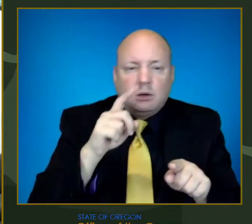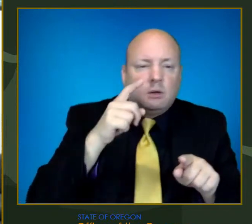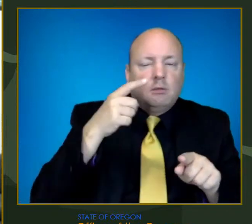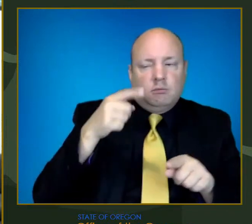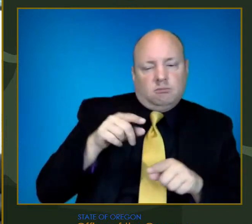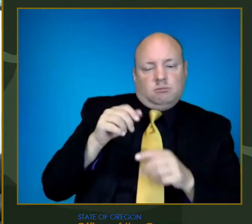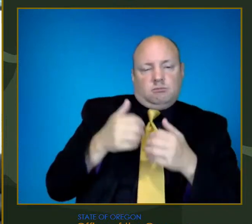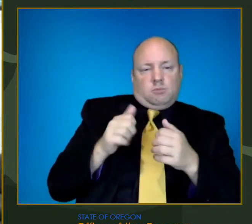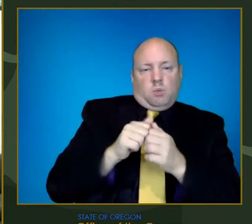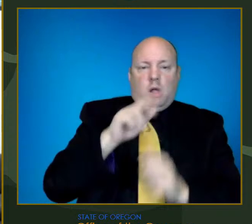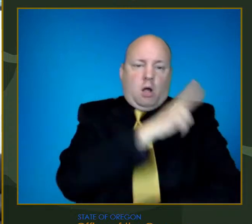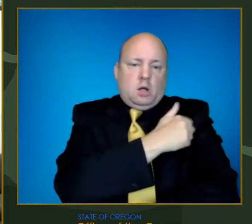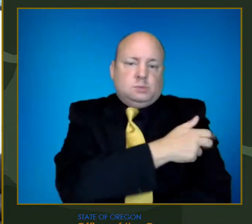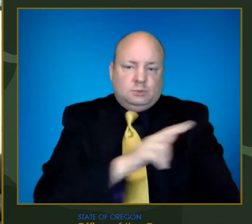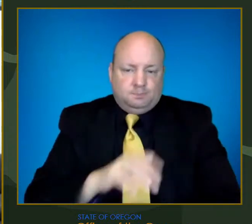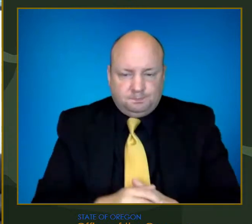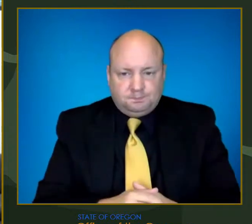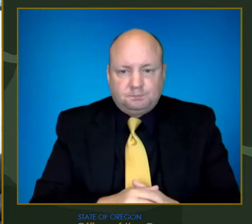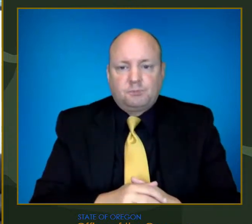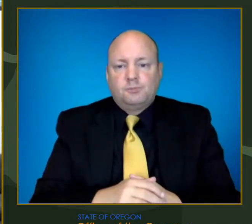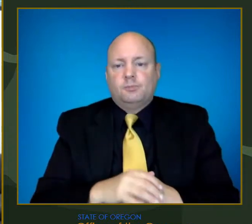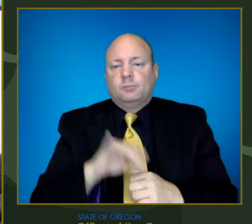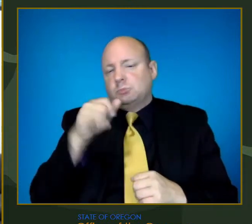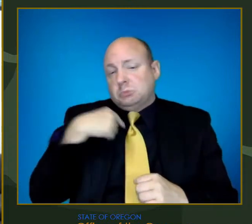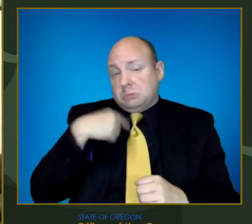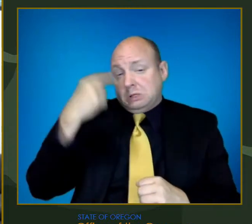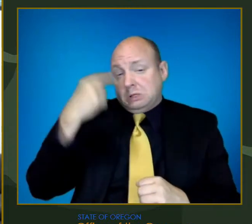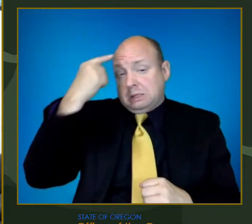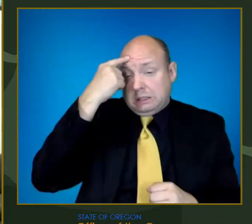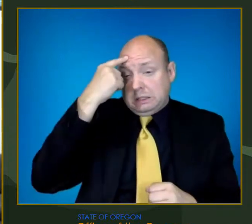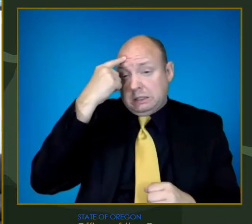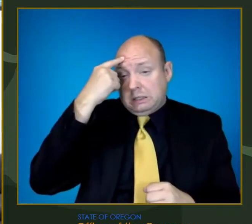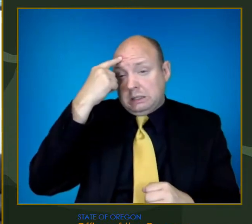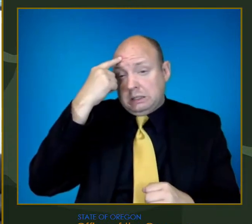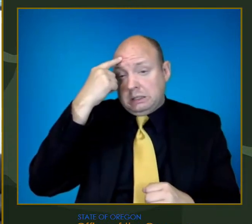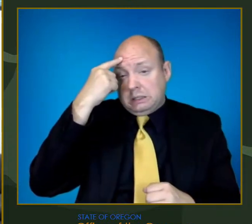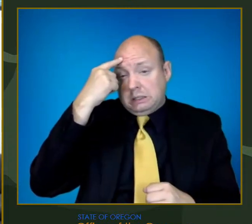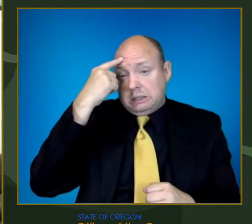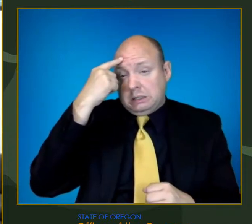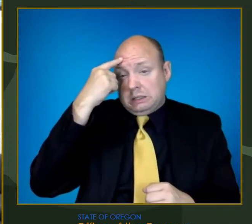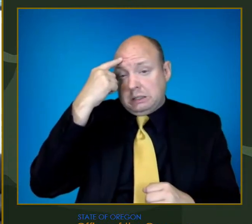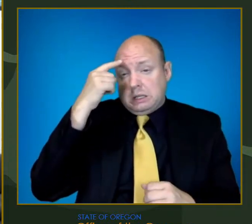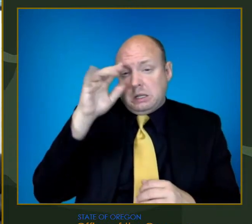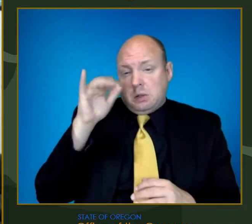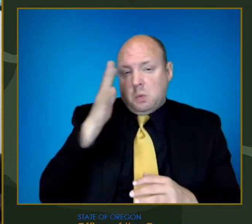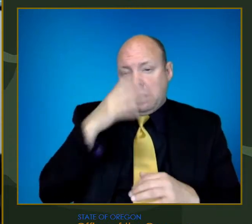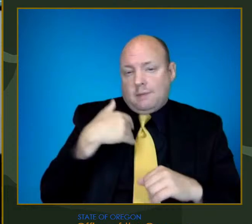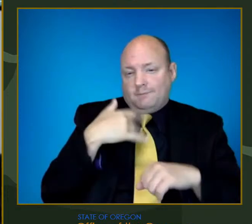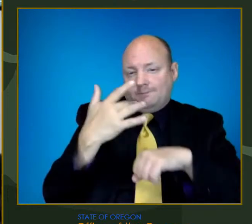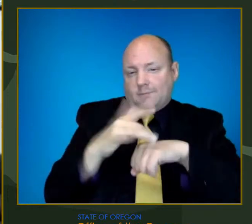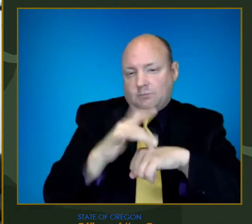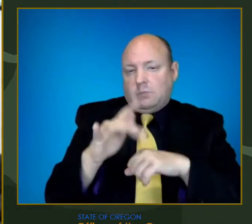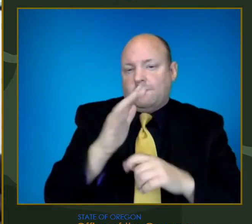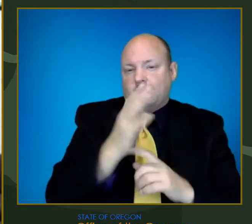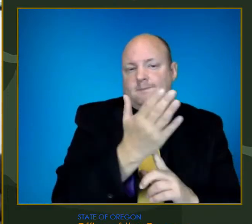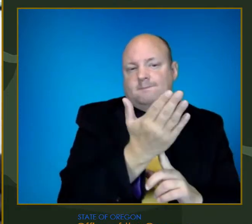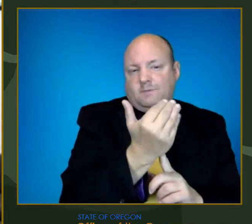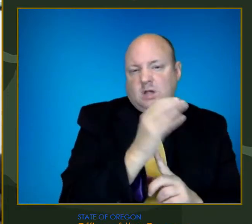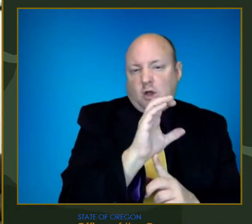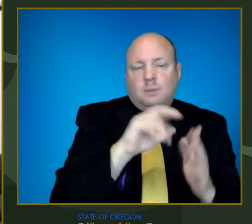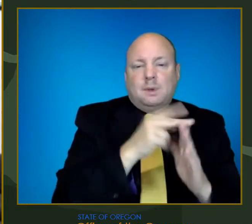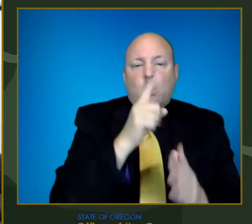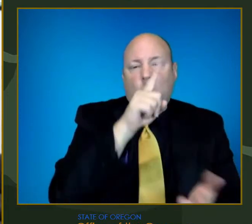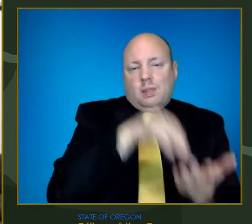up 1,500 Guard members, the maximum service members available at this time. The first wave will be deployed in hospitals serving